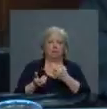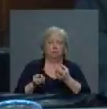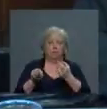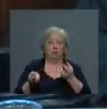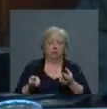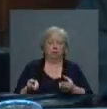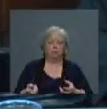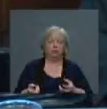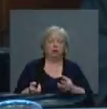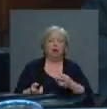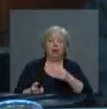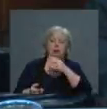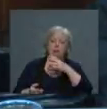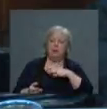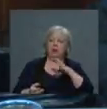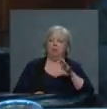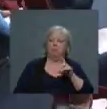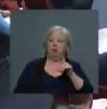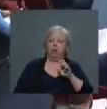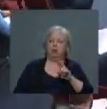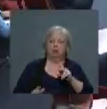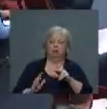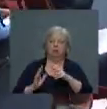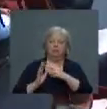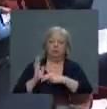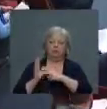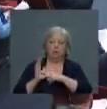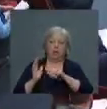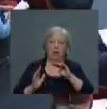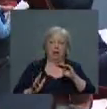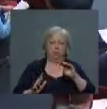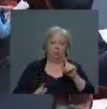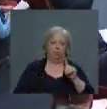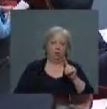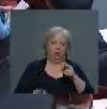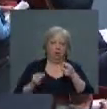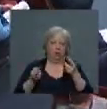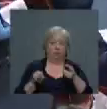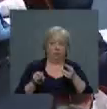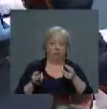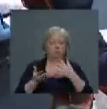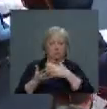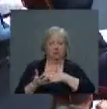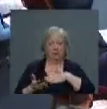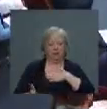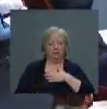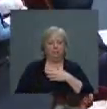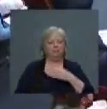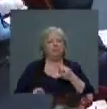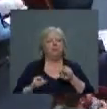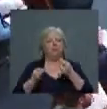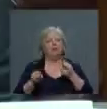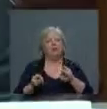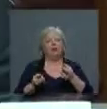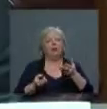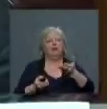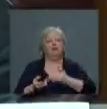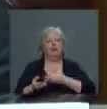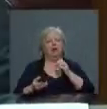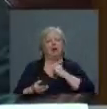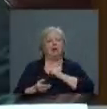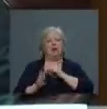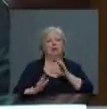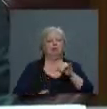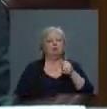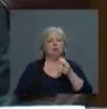resolution. Madam Clerk, if you would read the M1 resolution, please. A resolution invites Senator